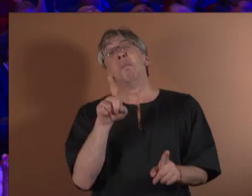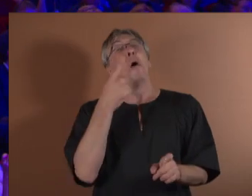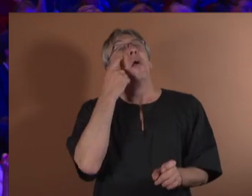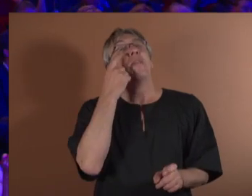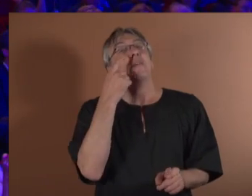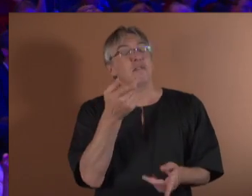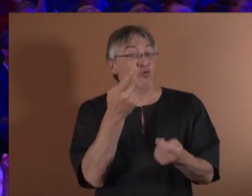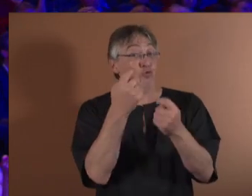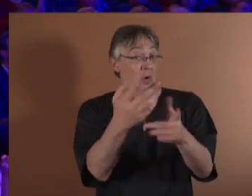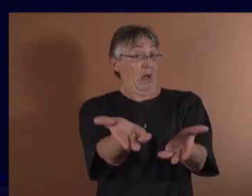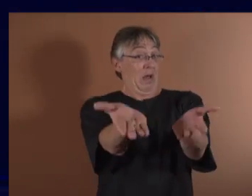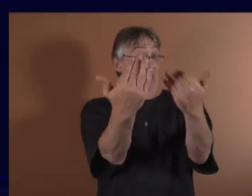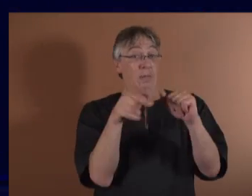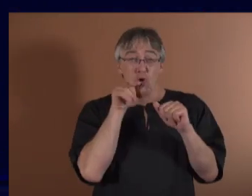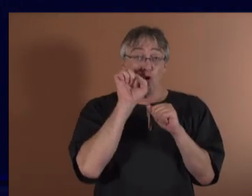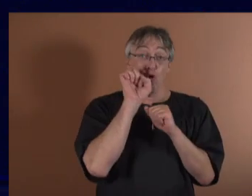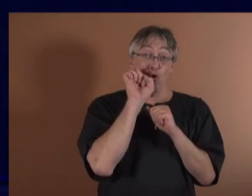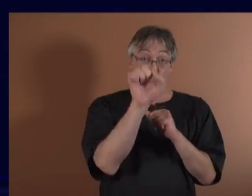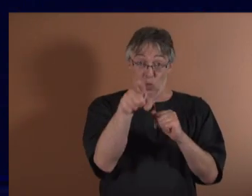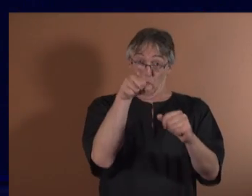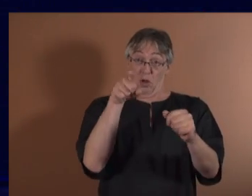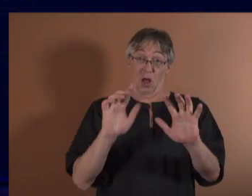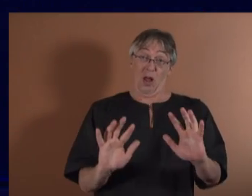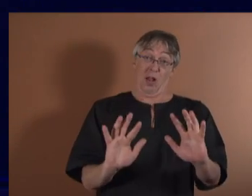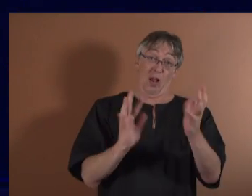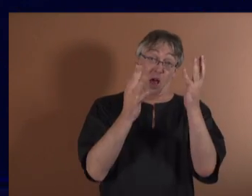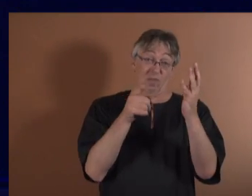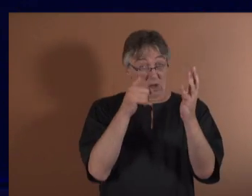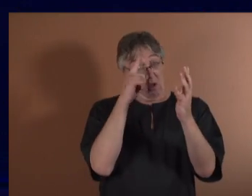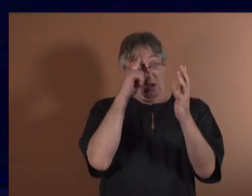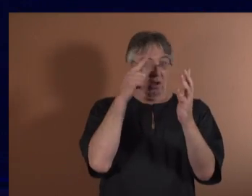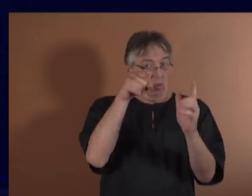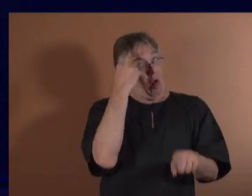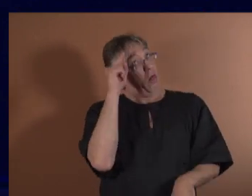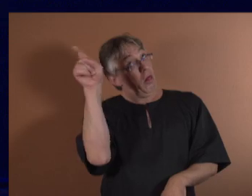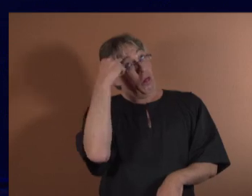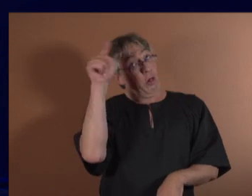me on something very real in your world right now, something that you have attention on.